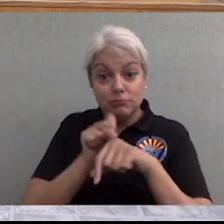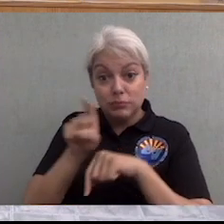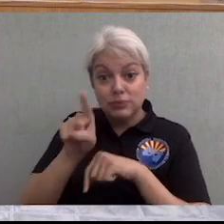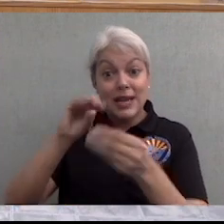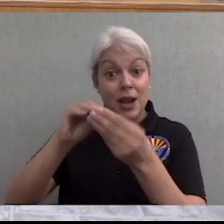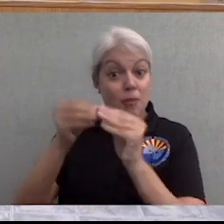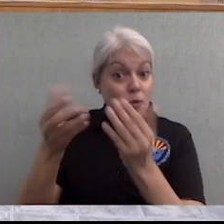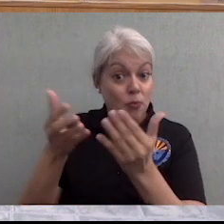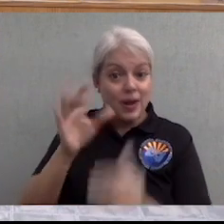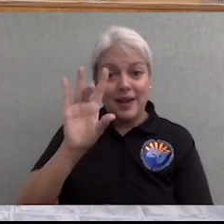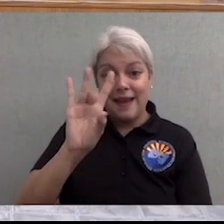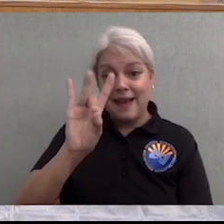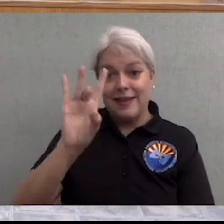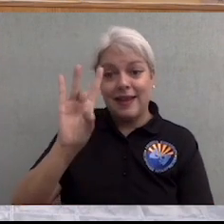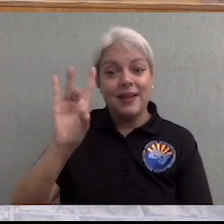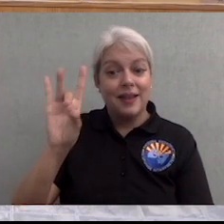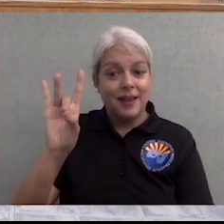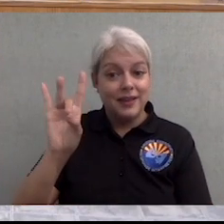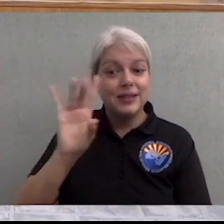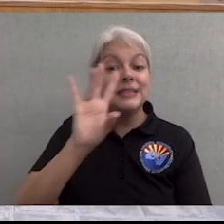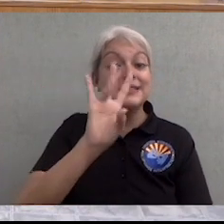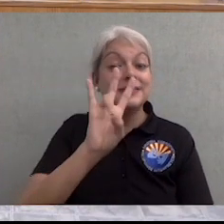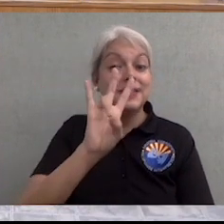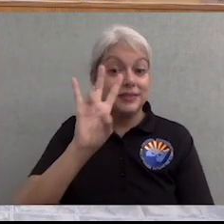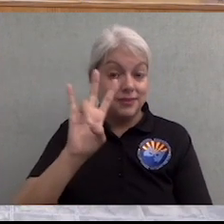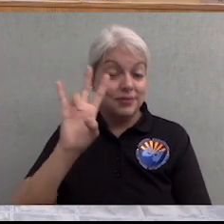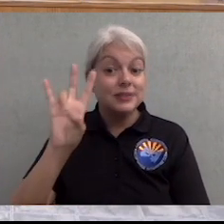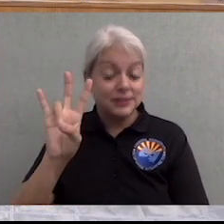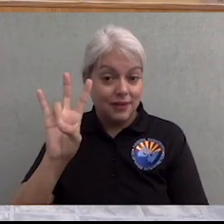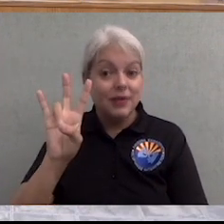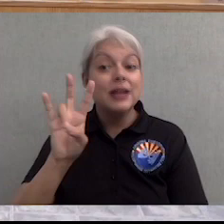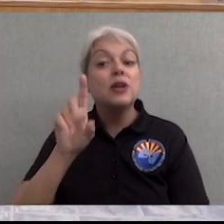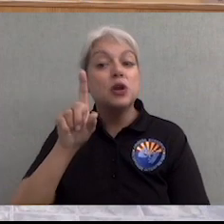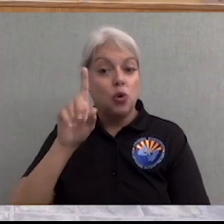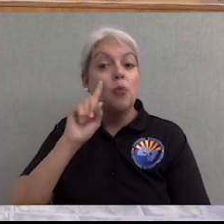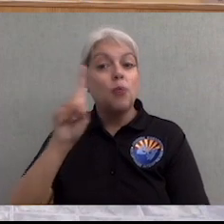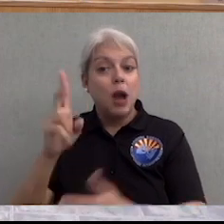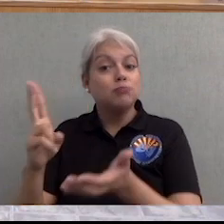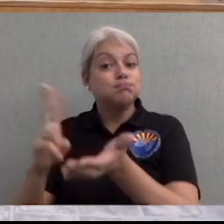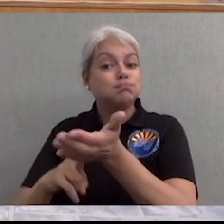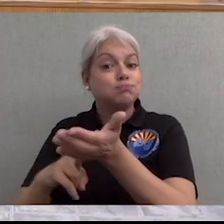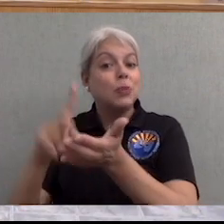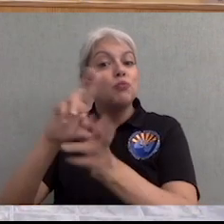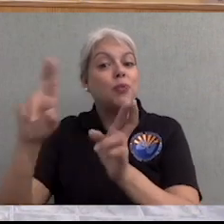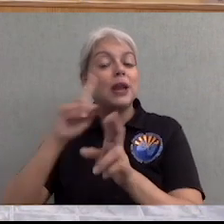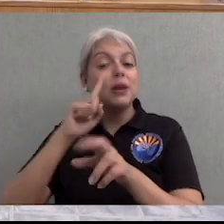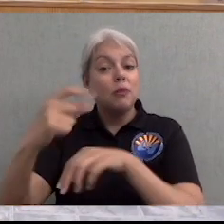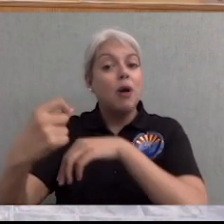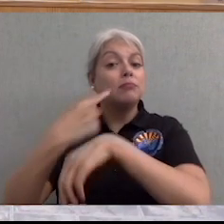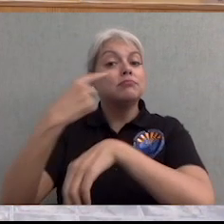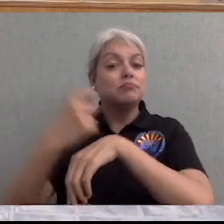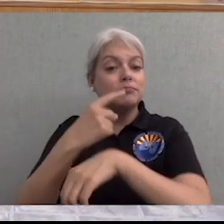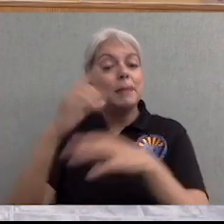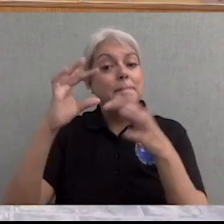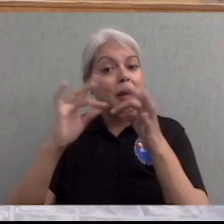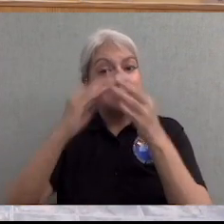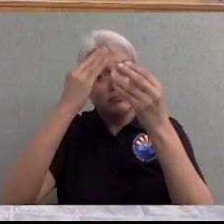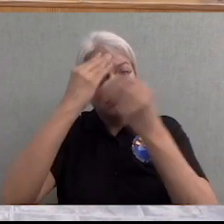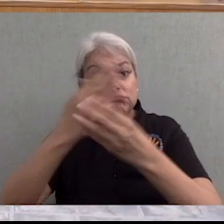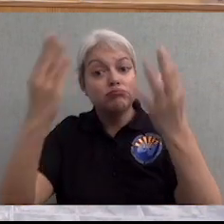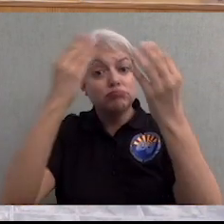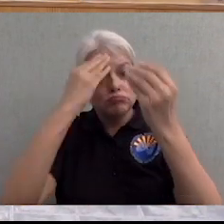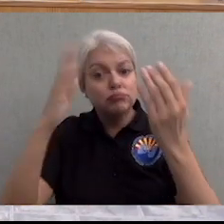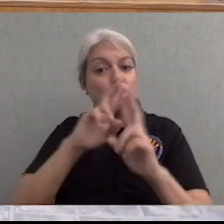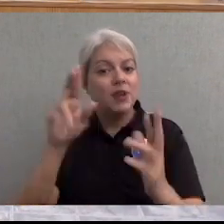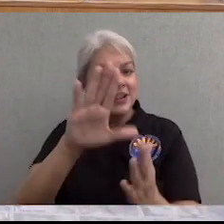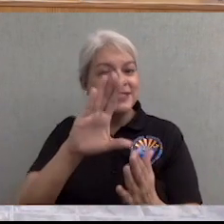888-777. And just opt in, and you can receive many of the messages that we push out to the community